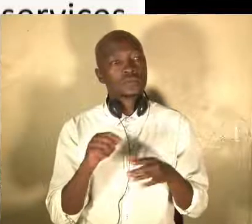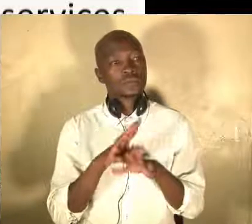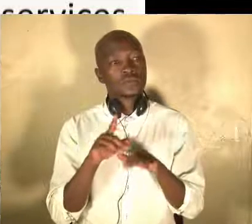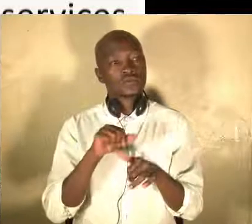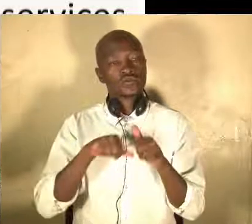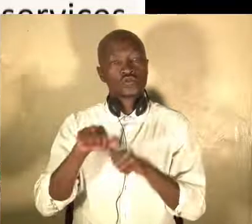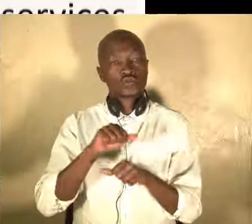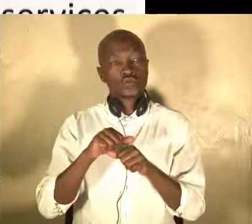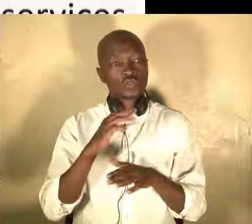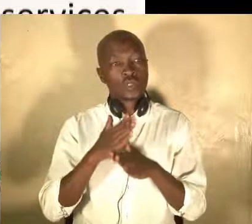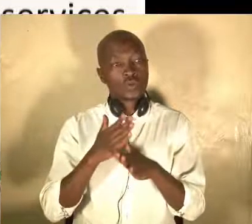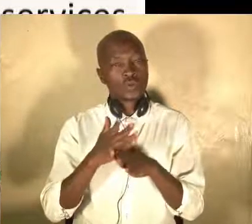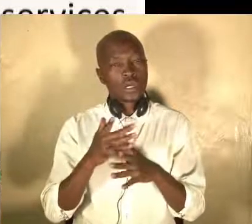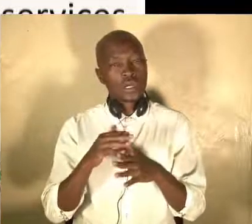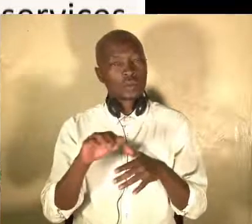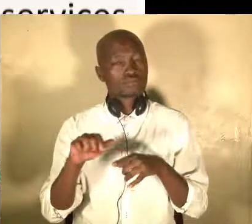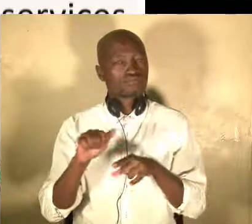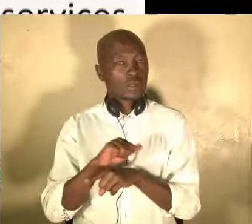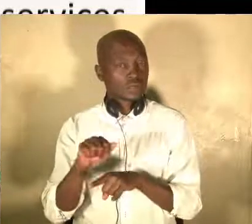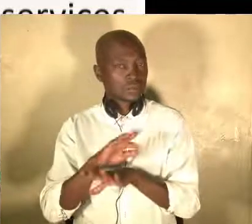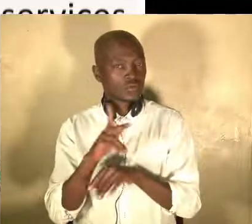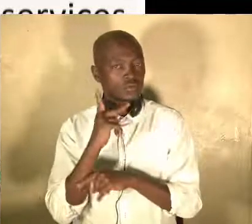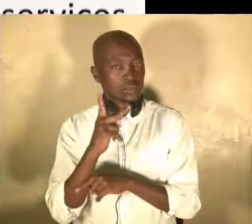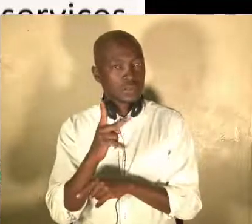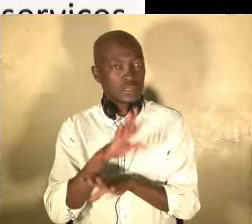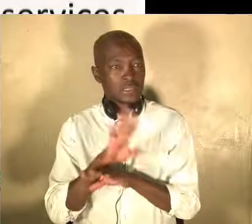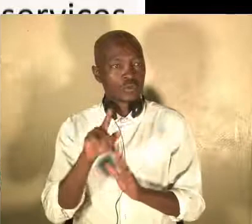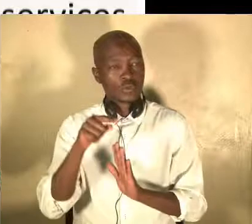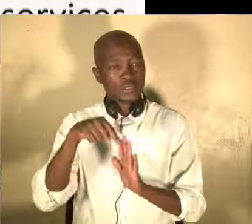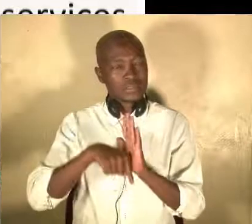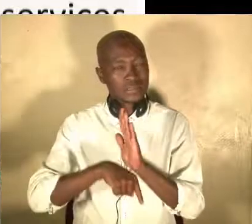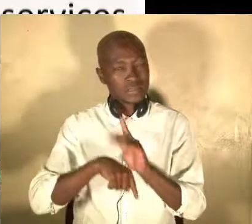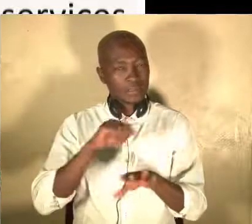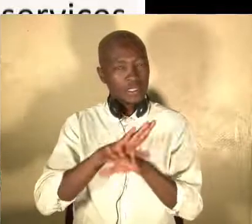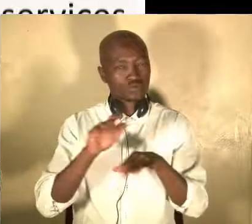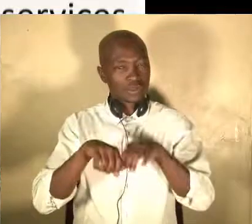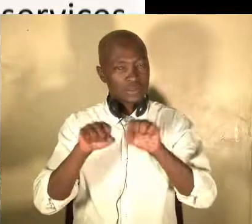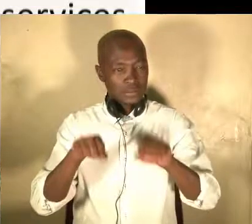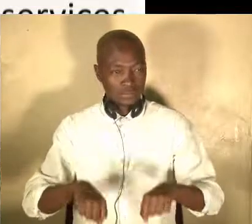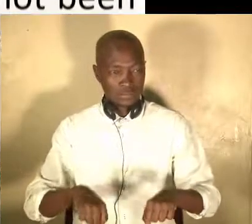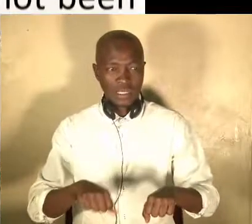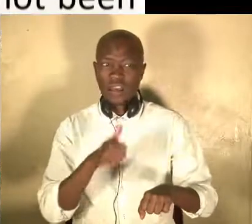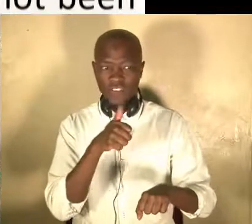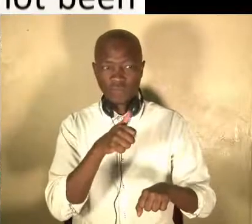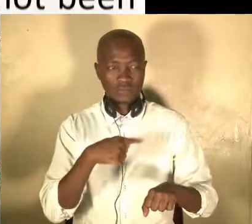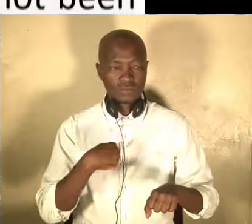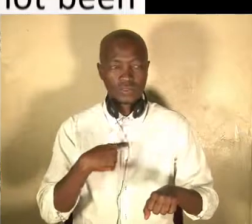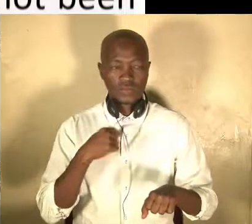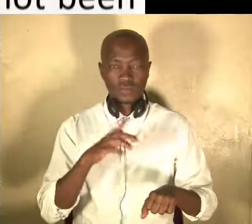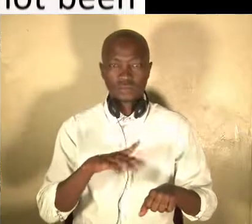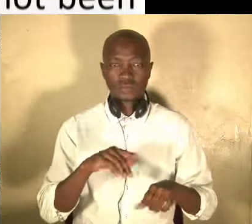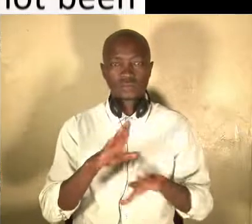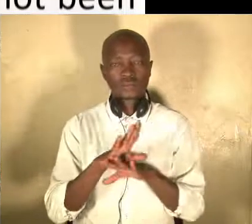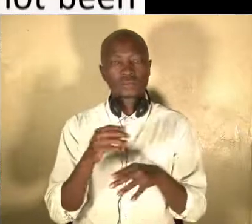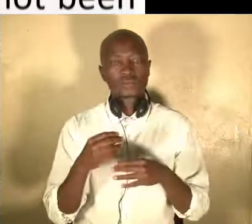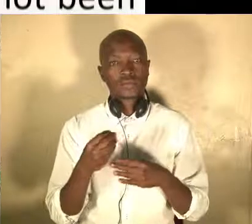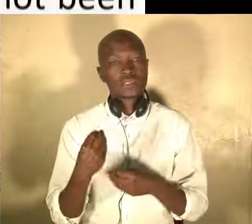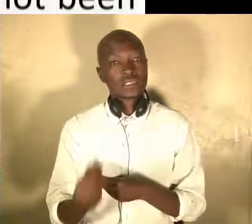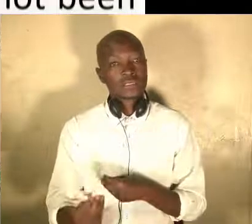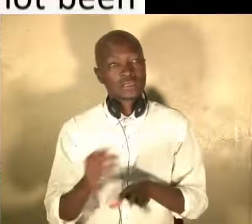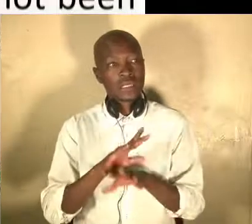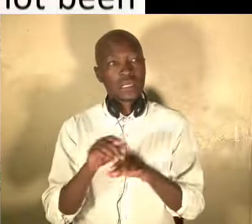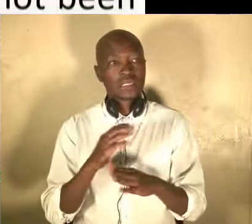social work practice would be seen as going deeper into the system, because the child protection